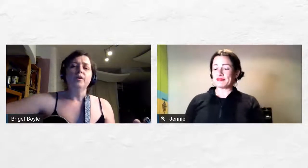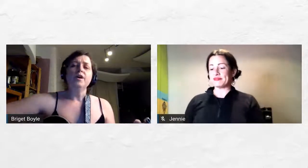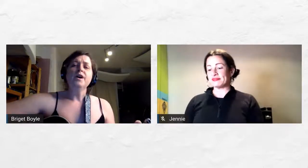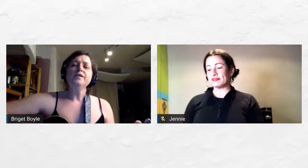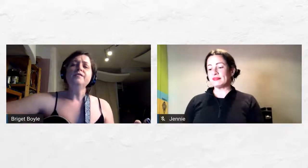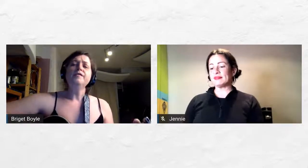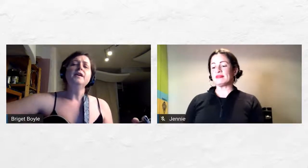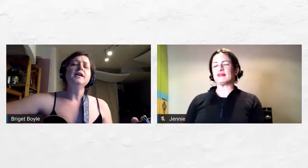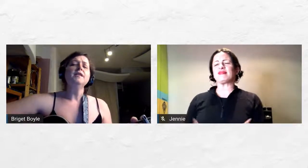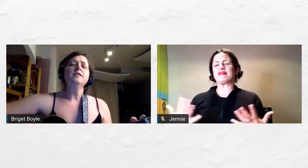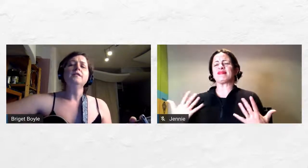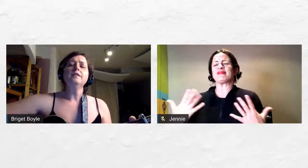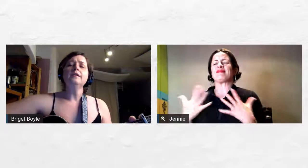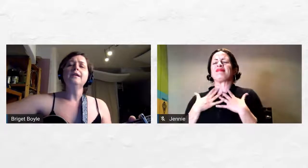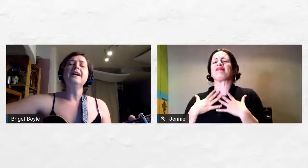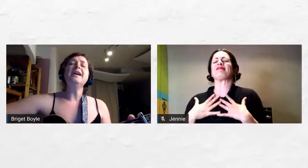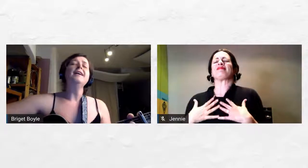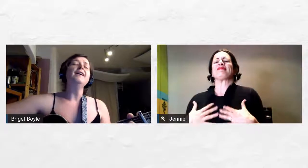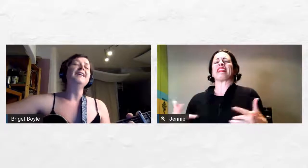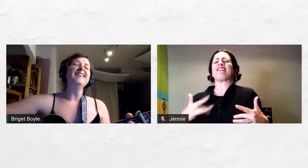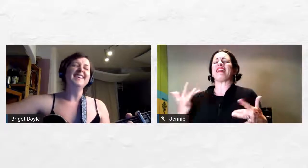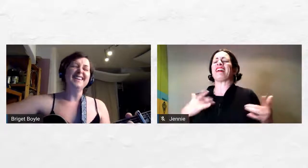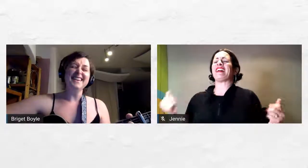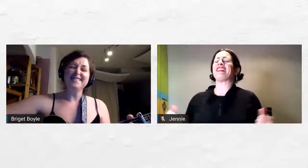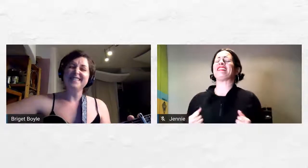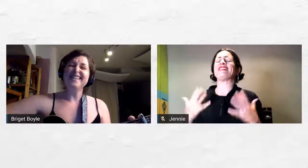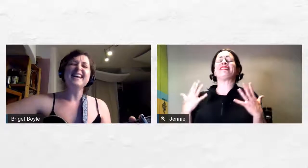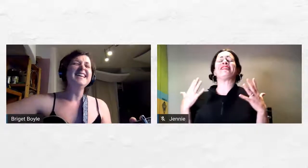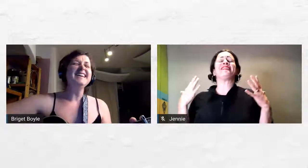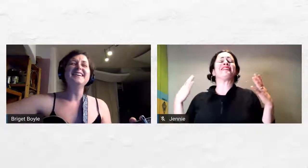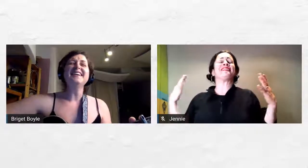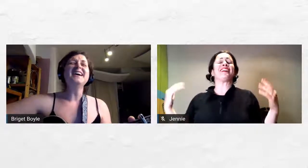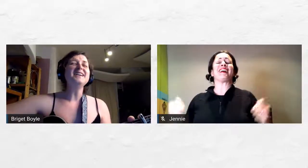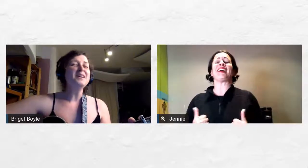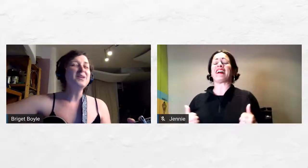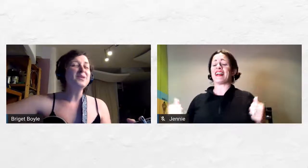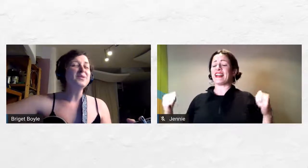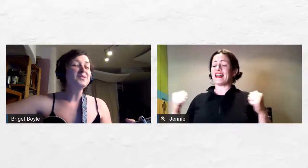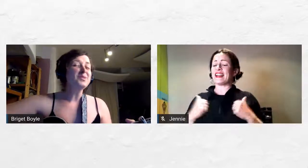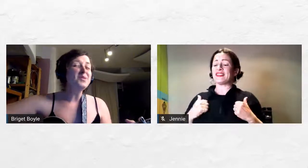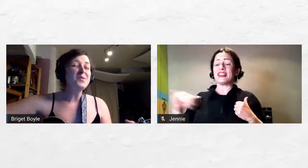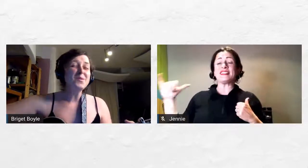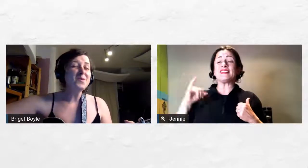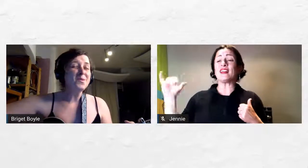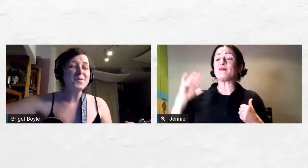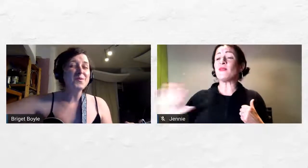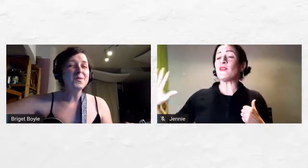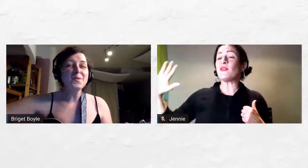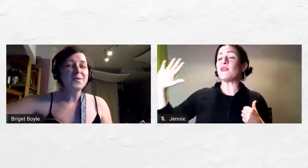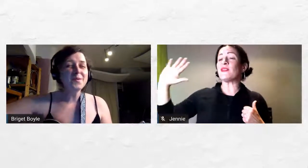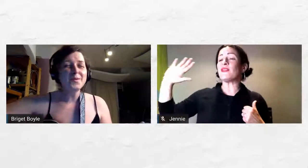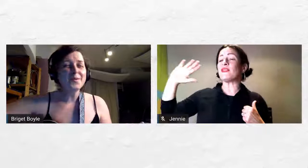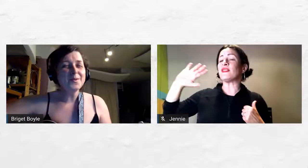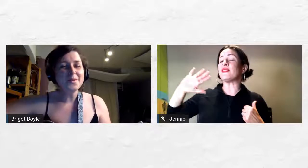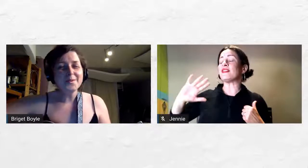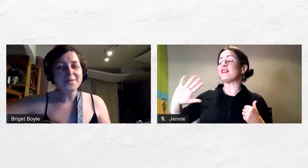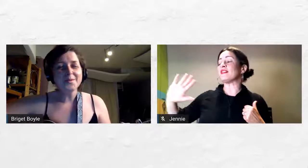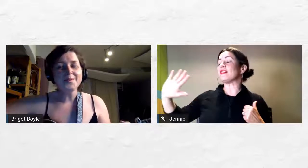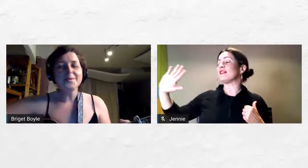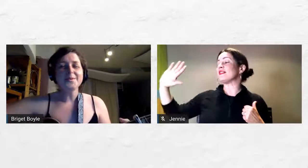I wanna feel alive like I used to.